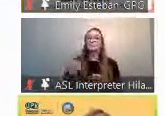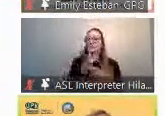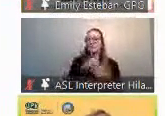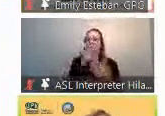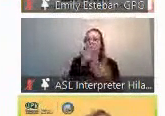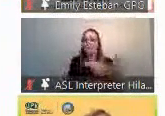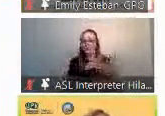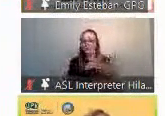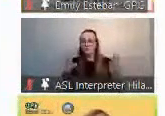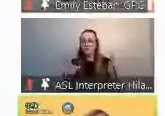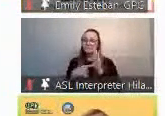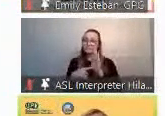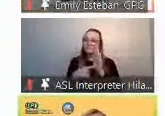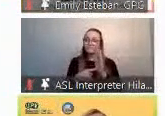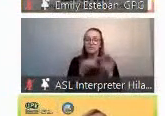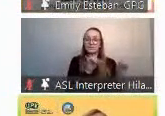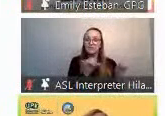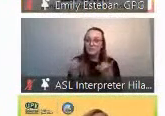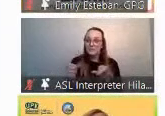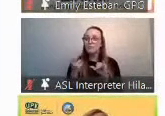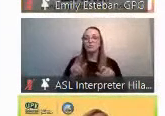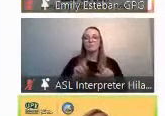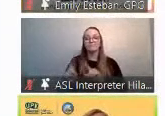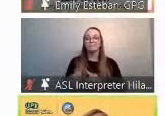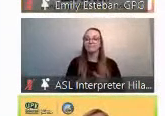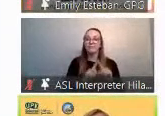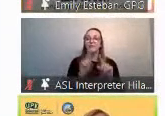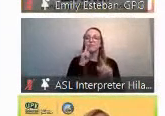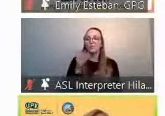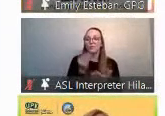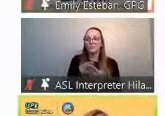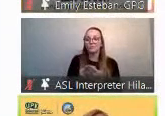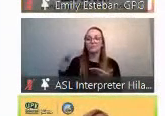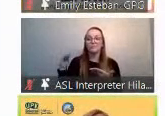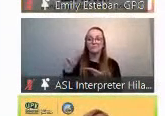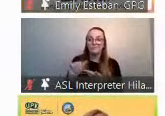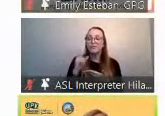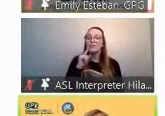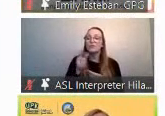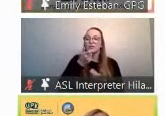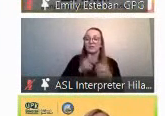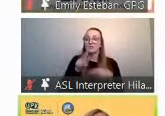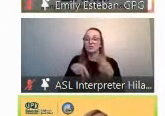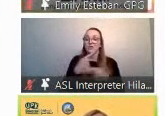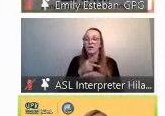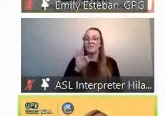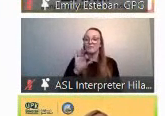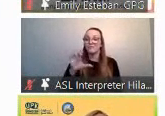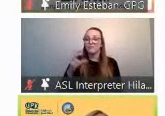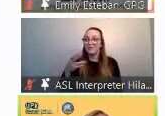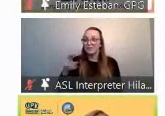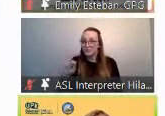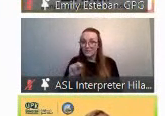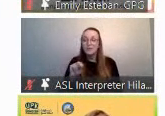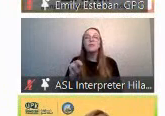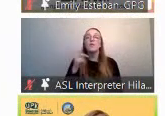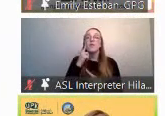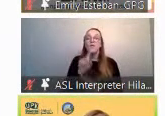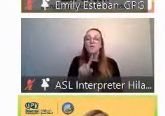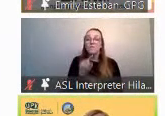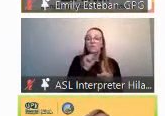the similarities and differences for reimbursement between each type of FECHN. When we look at reimbursement to